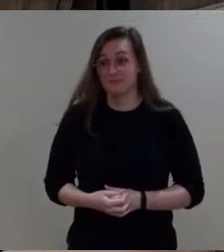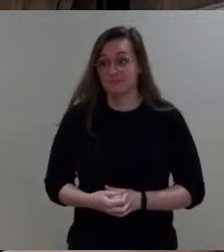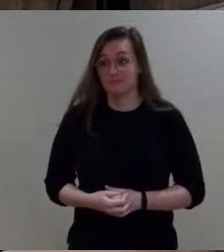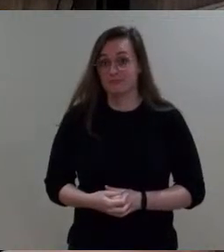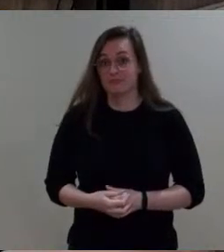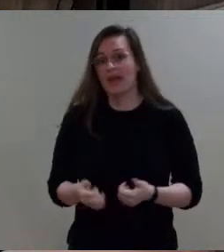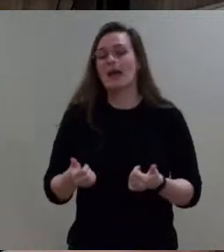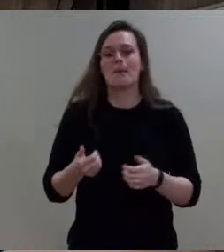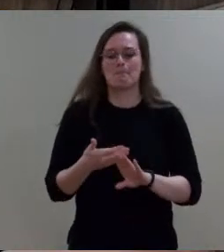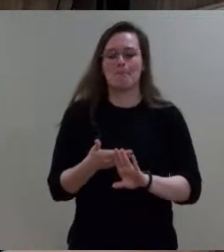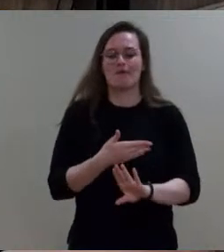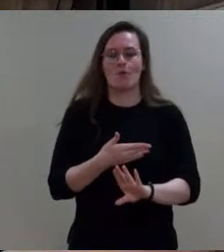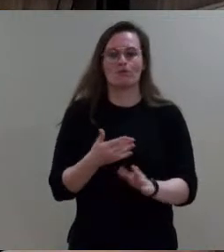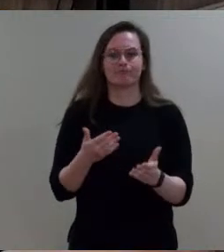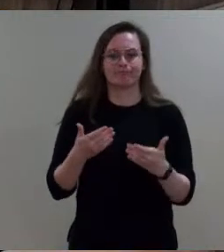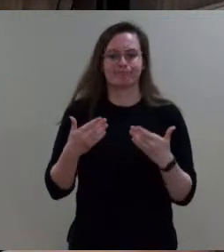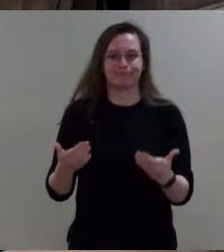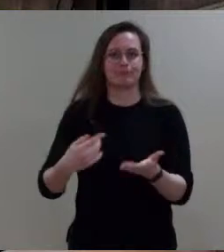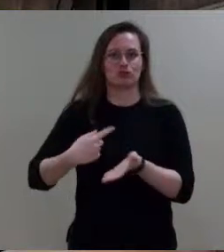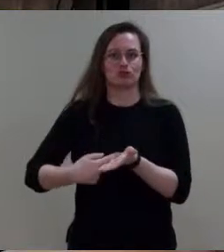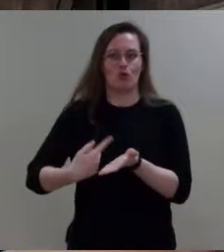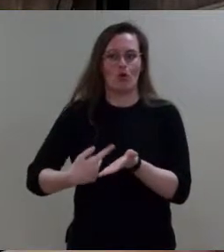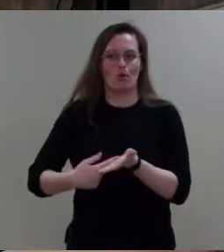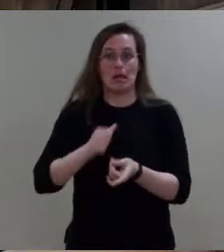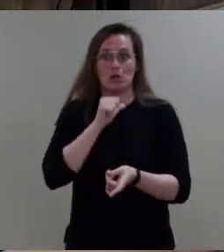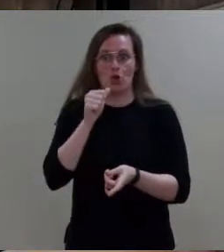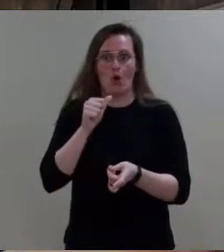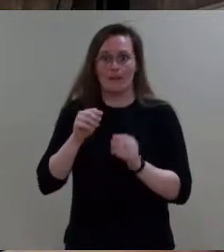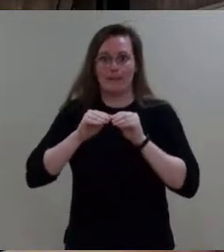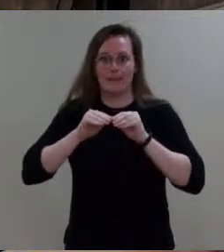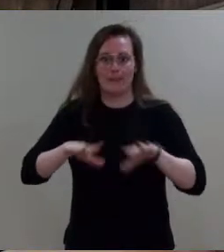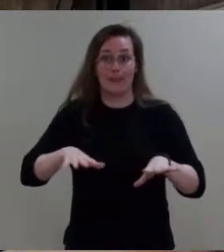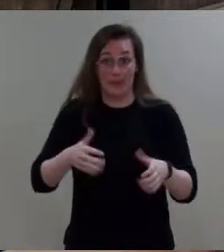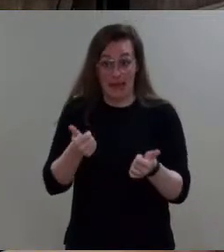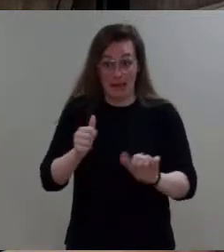to a matter before this council which has not been publicly circulated?